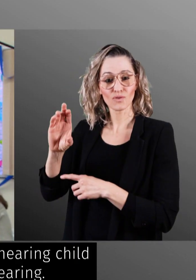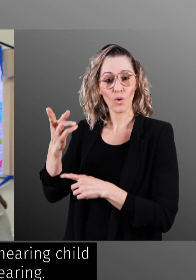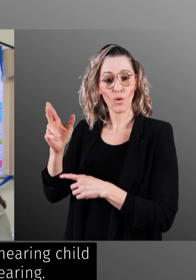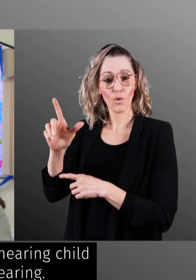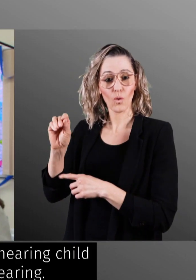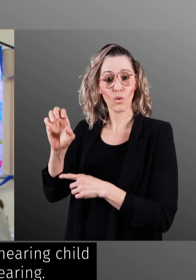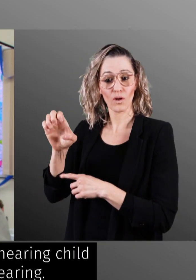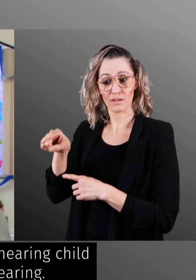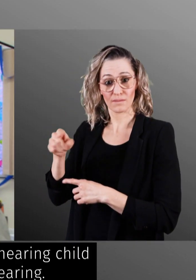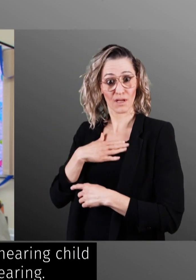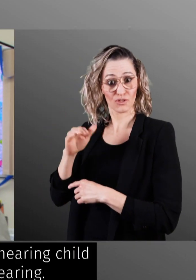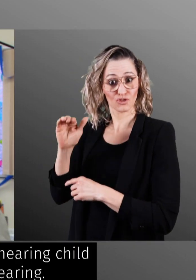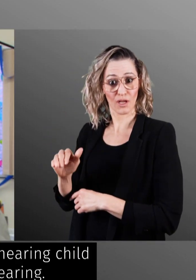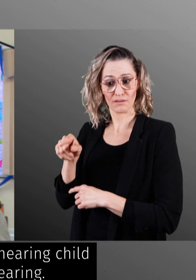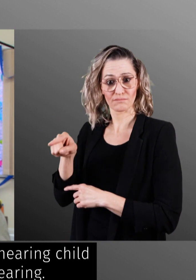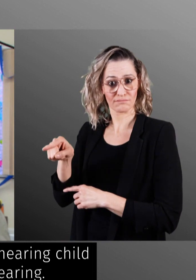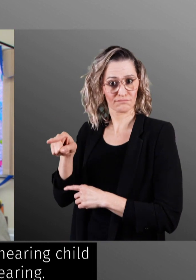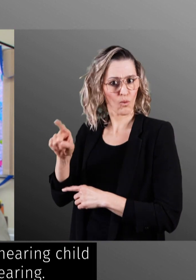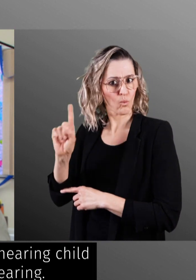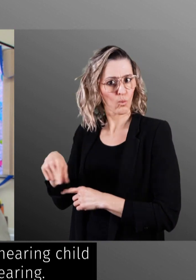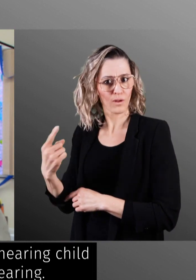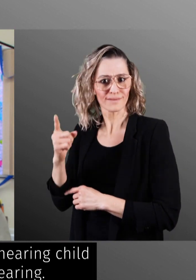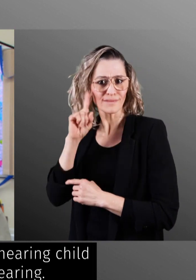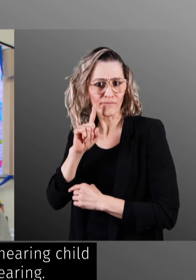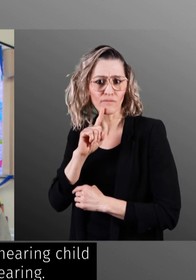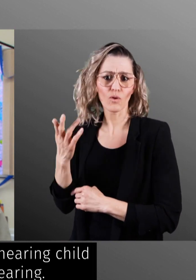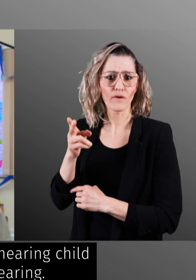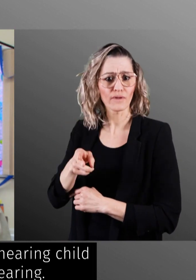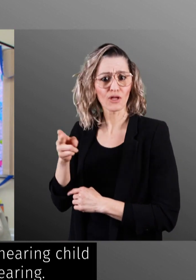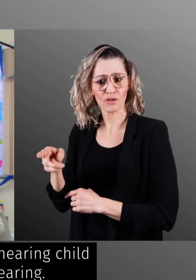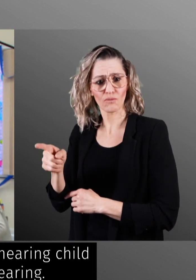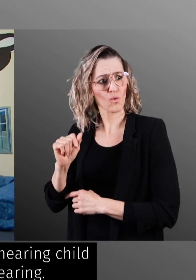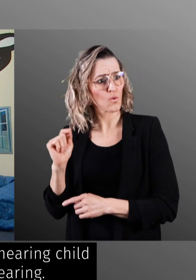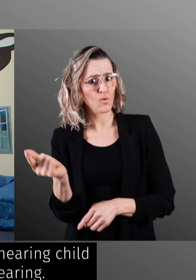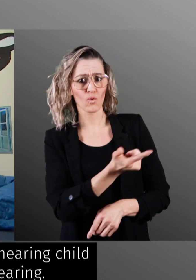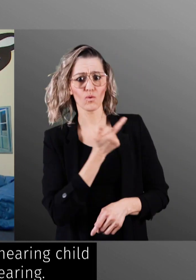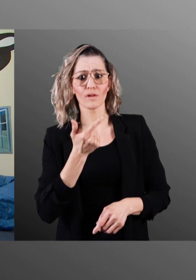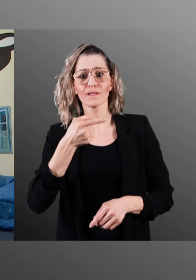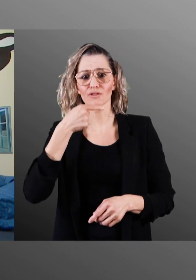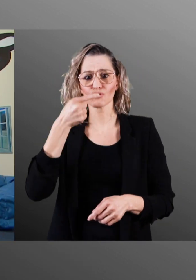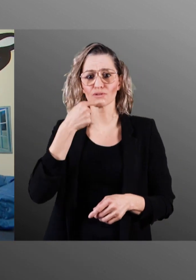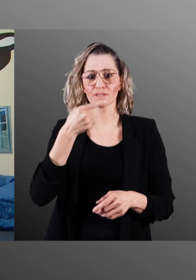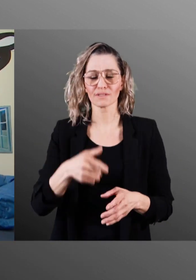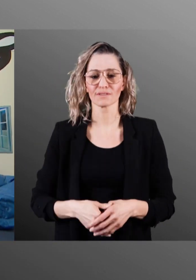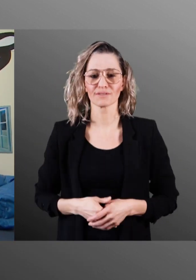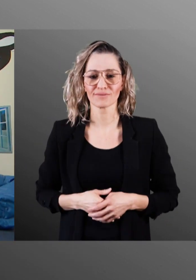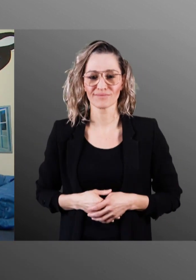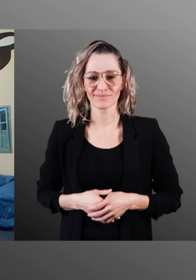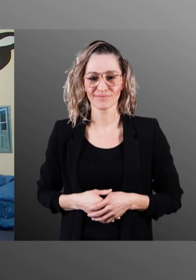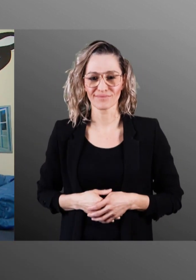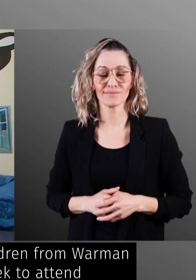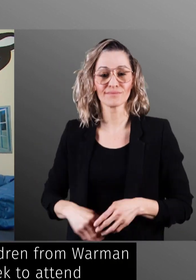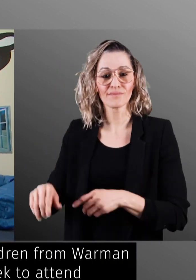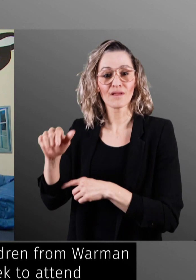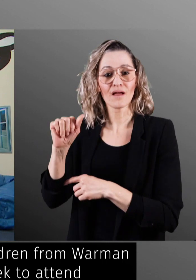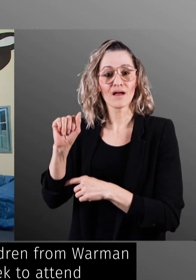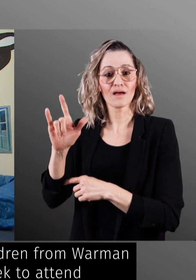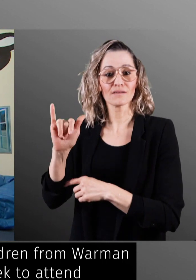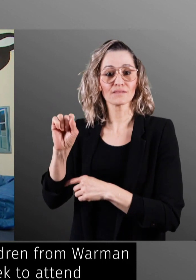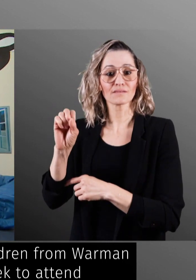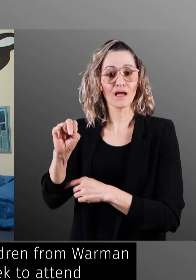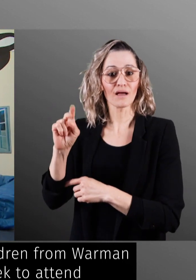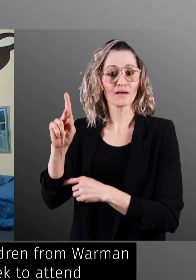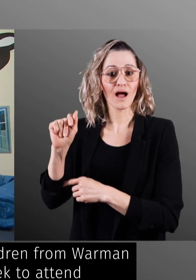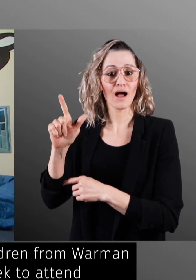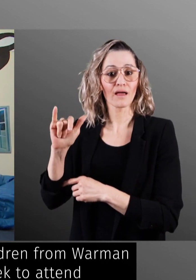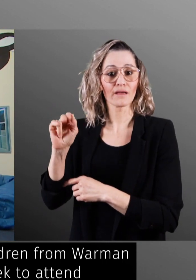Chloe is the only deaf or hard of hearing child of mine. Everyone else is hearing. Now put your hook in here. Alison